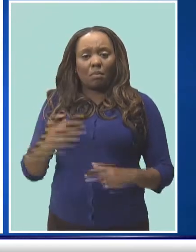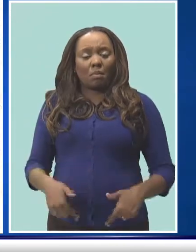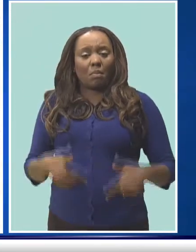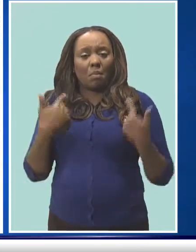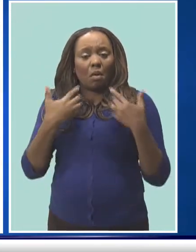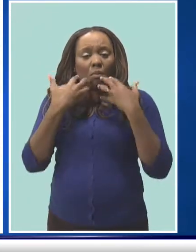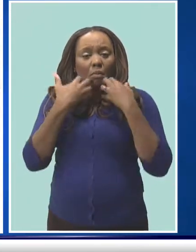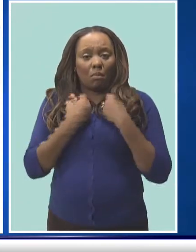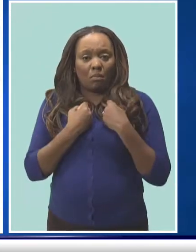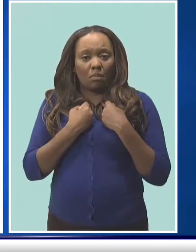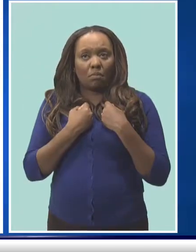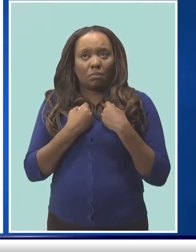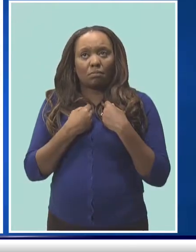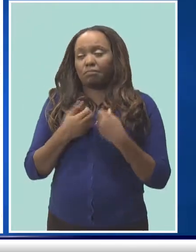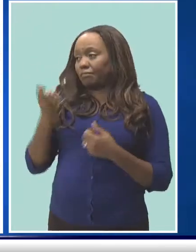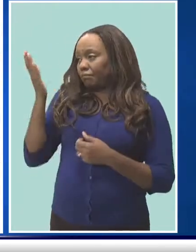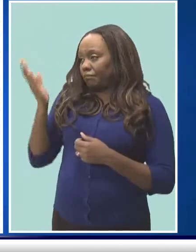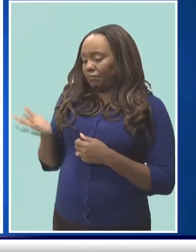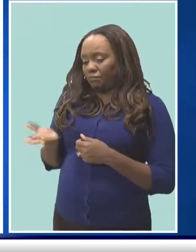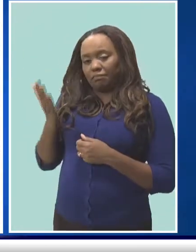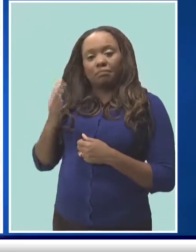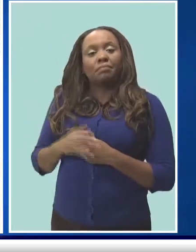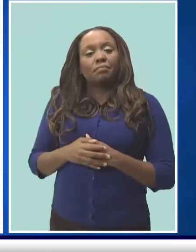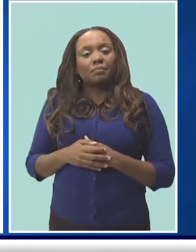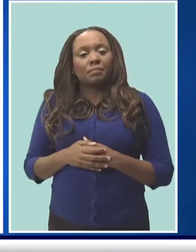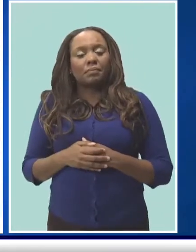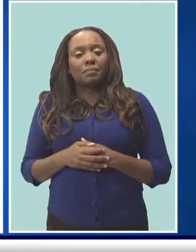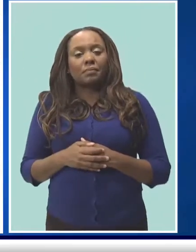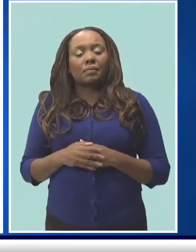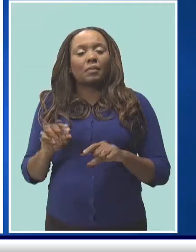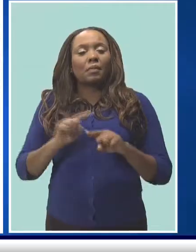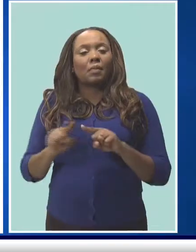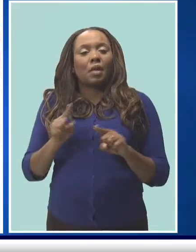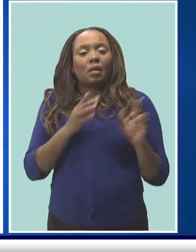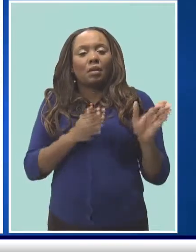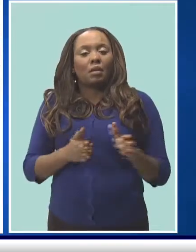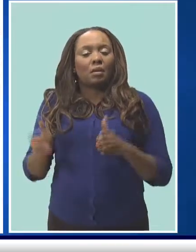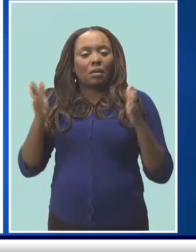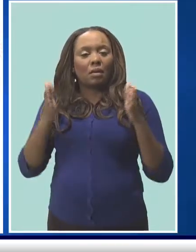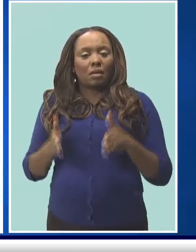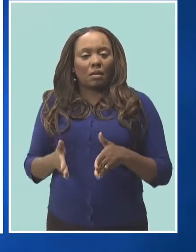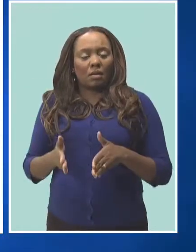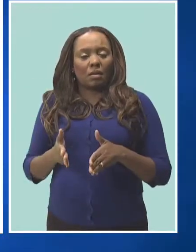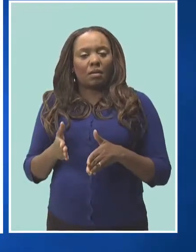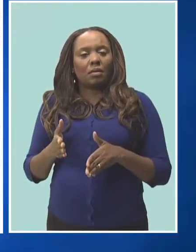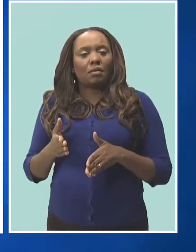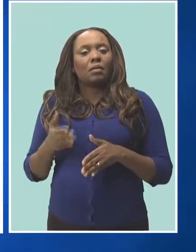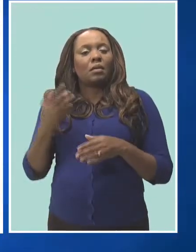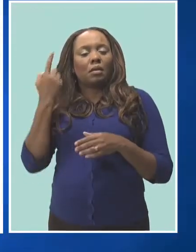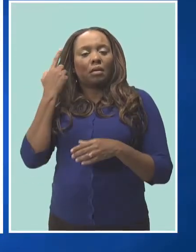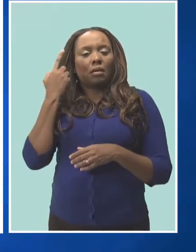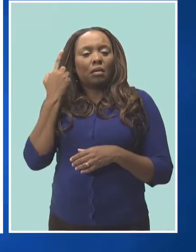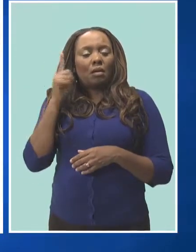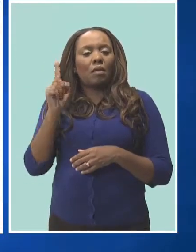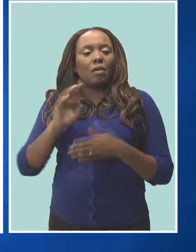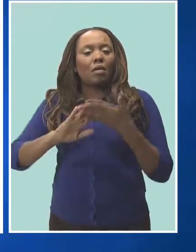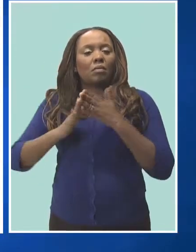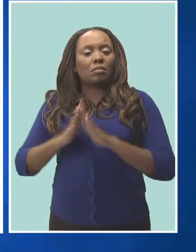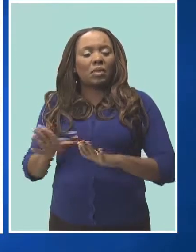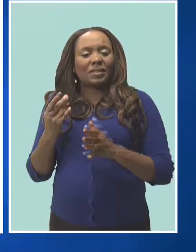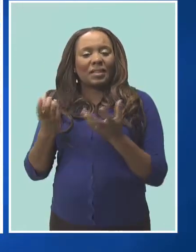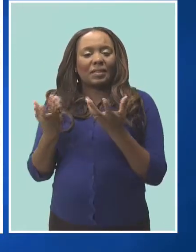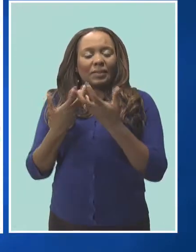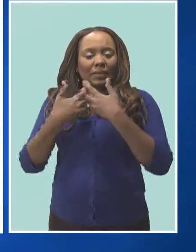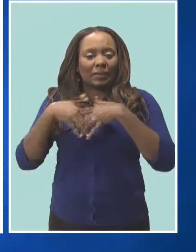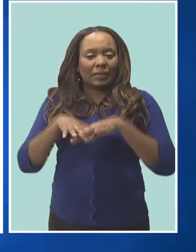outside the U.S. Embassy in as many months. But organizer and General Secretary of the Caribbean Movement for Peace and